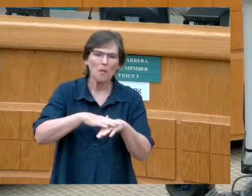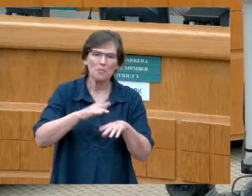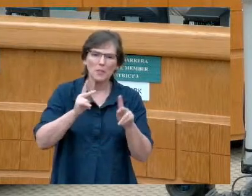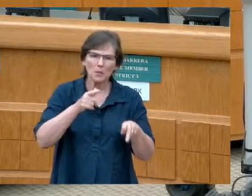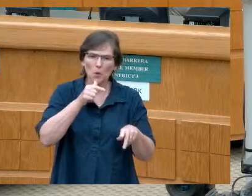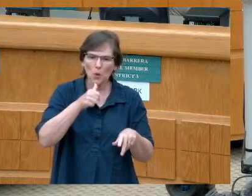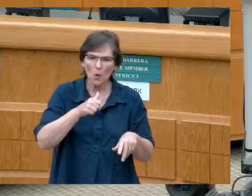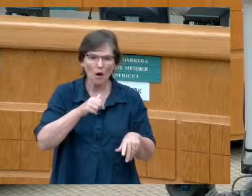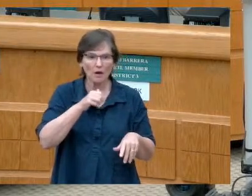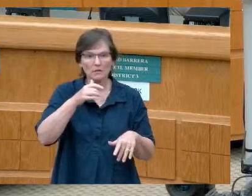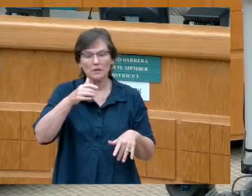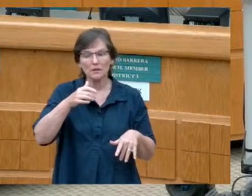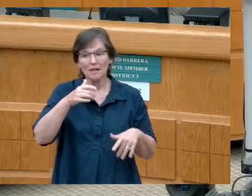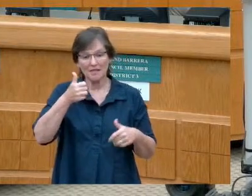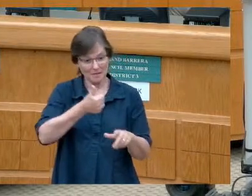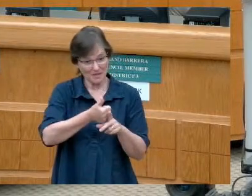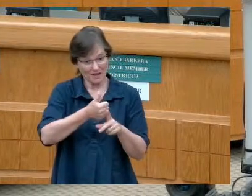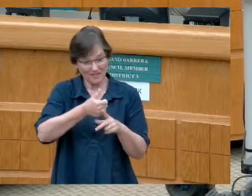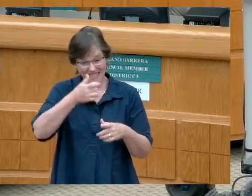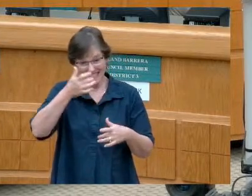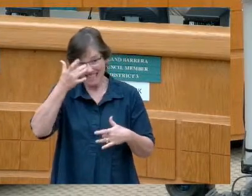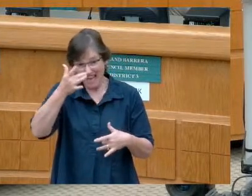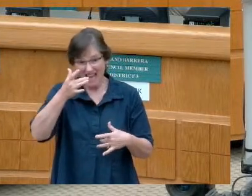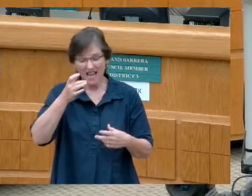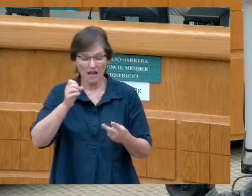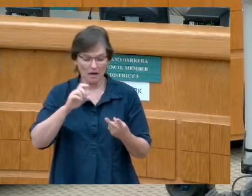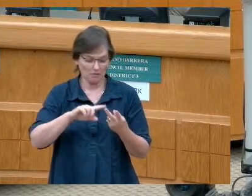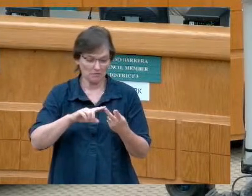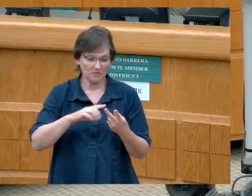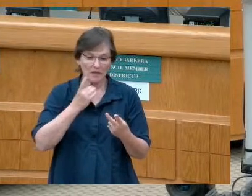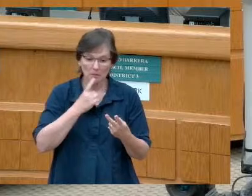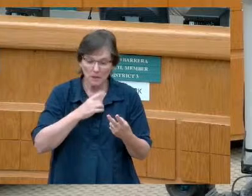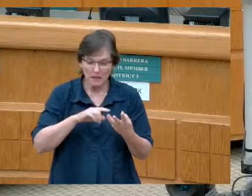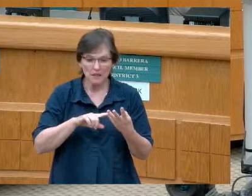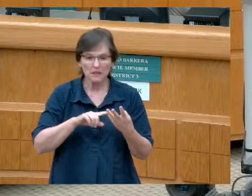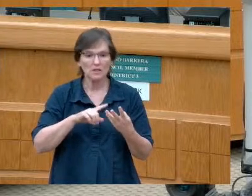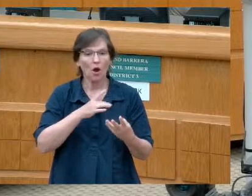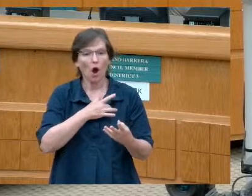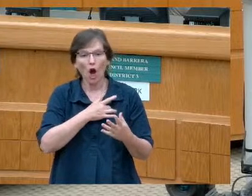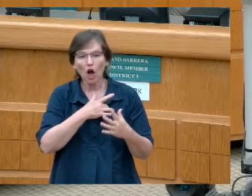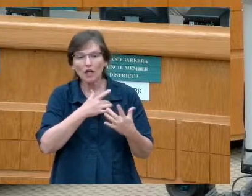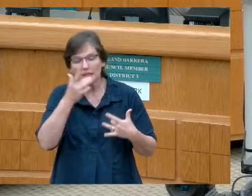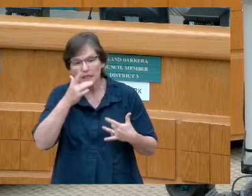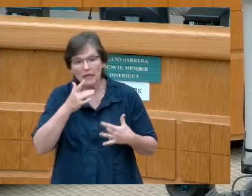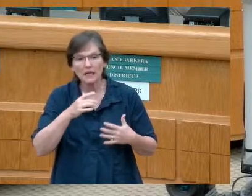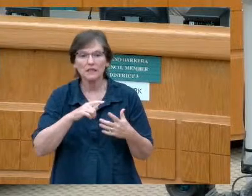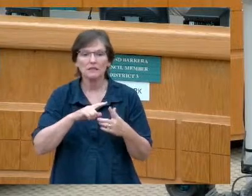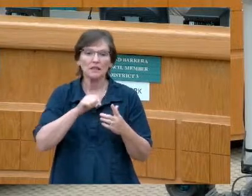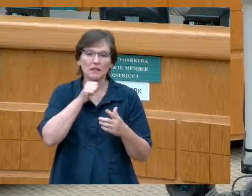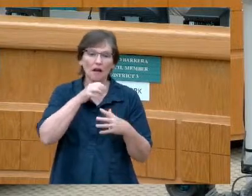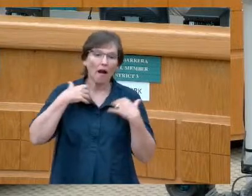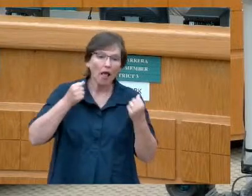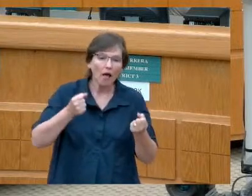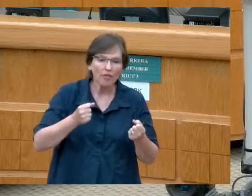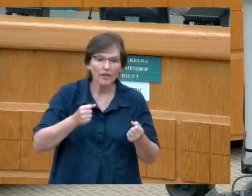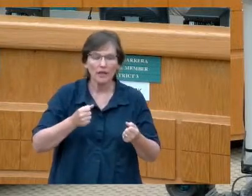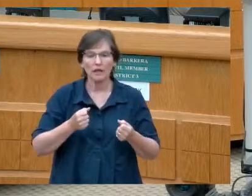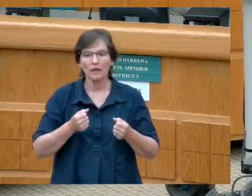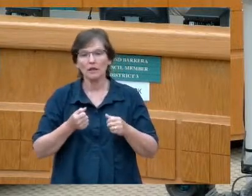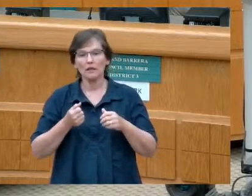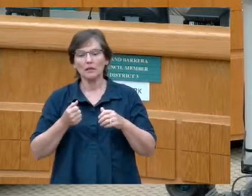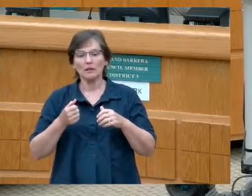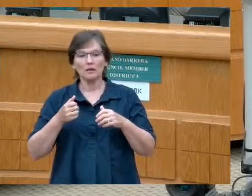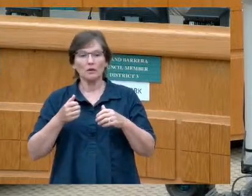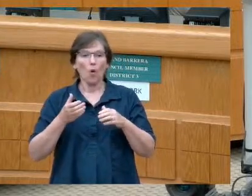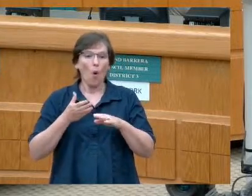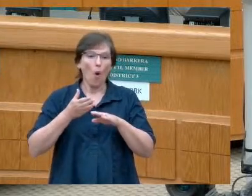and sometimes will even affect a perfectly healthy individual, but not near as often as it will negatively affect